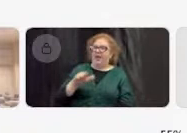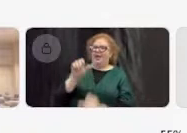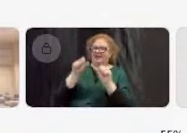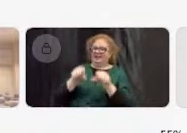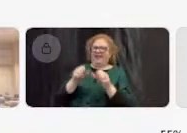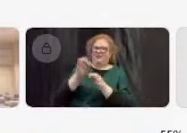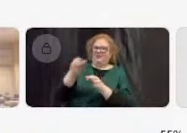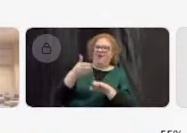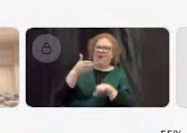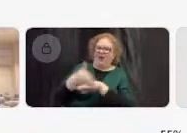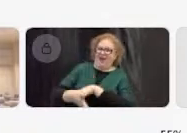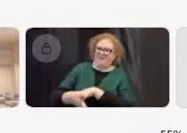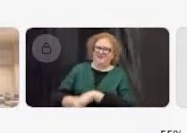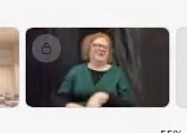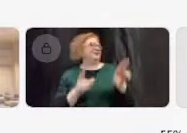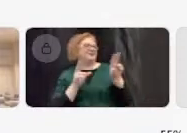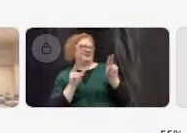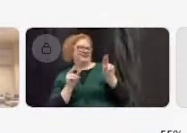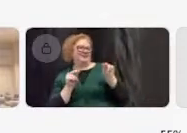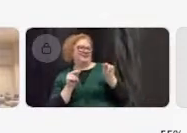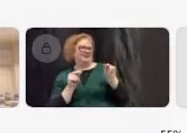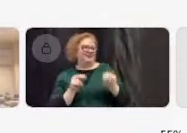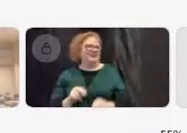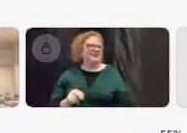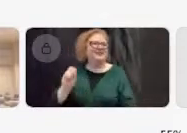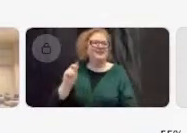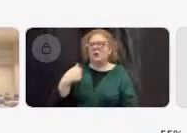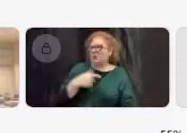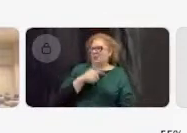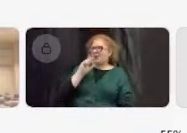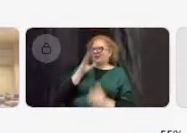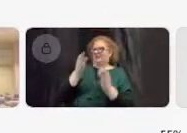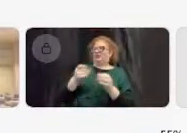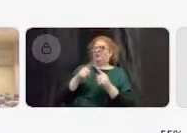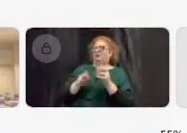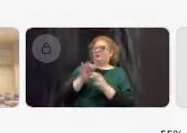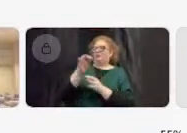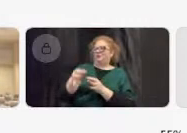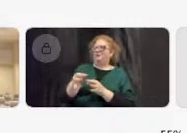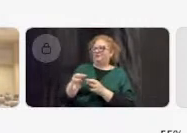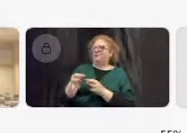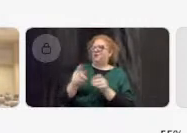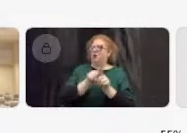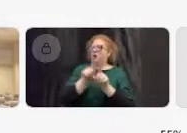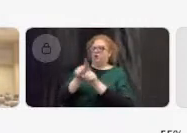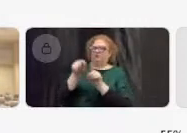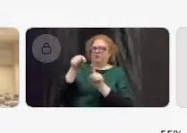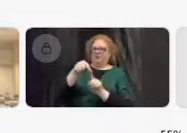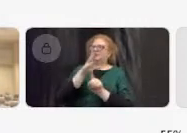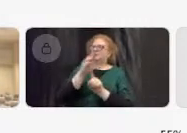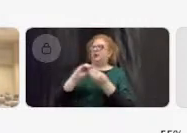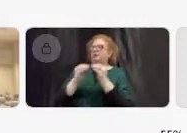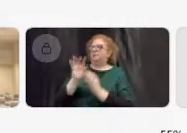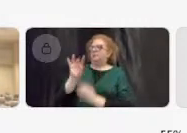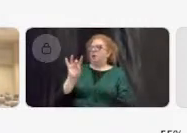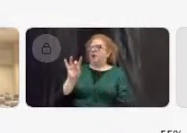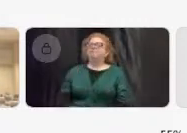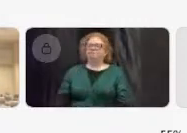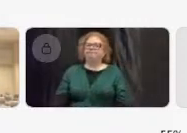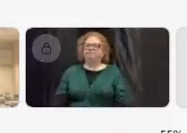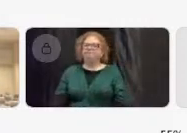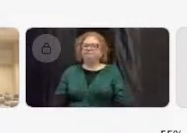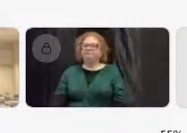No. No, thank you. We will choose to defer on this and also item 8 as well.